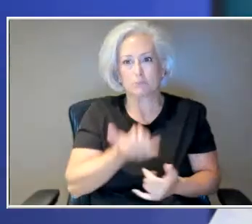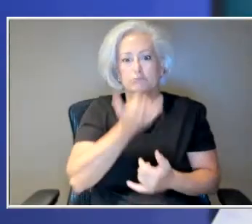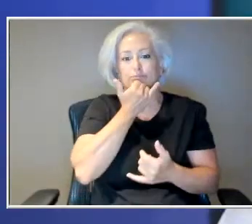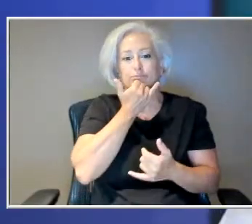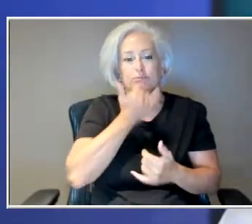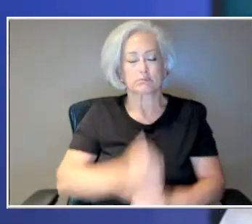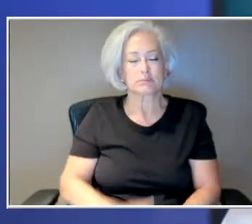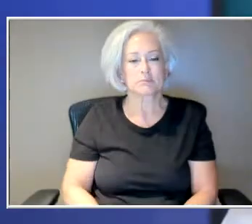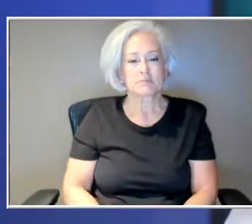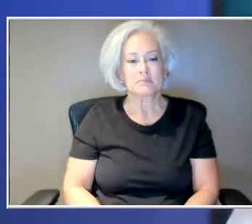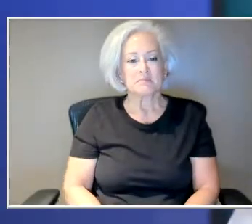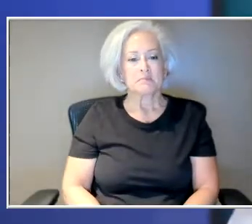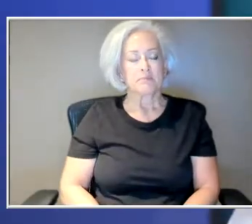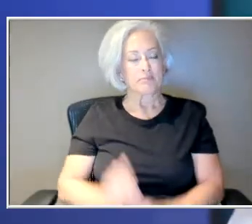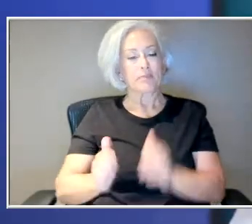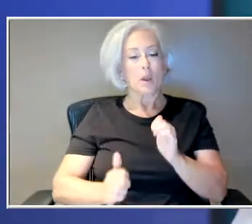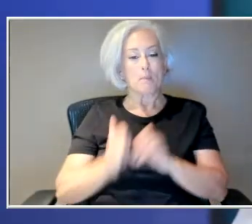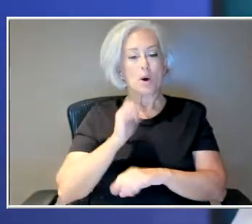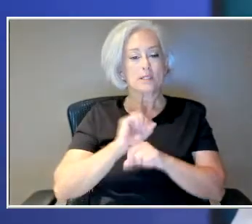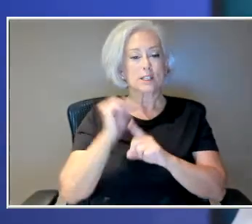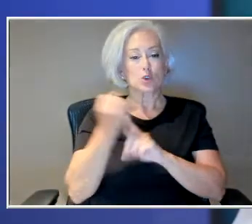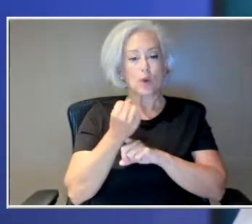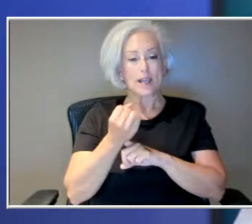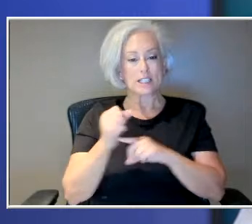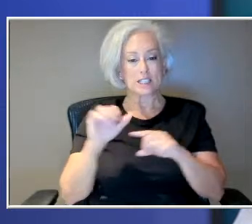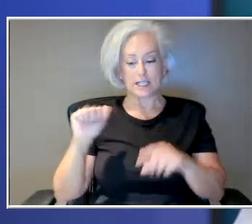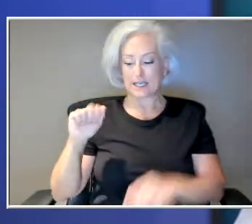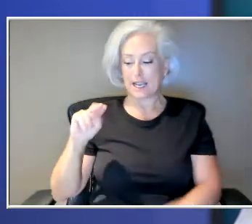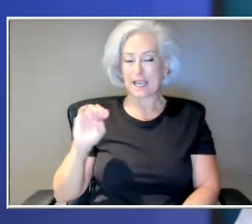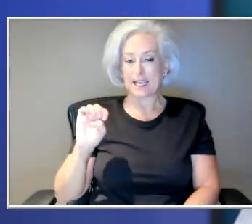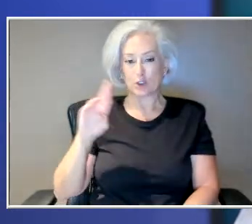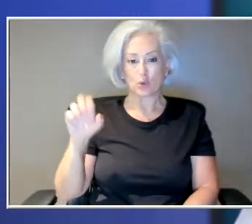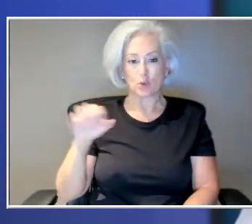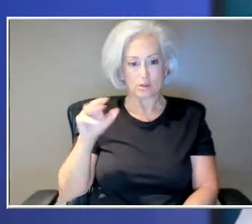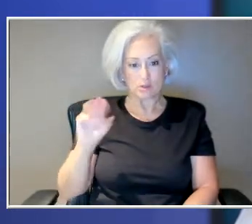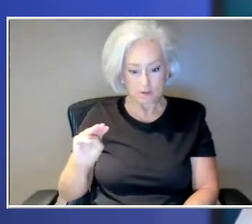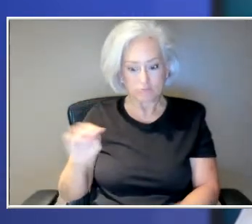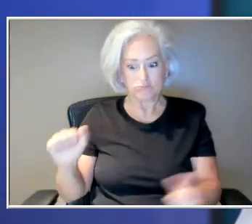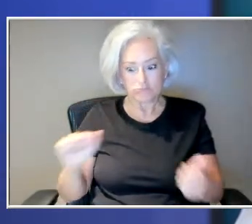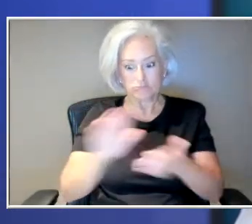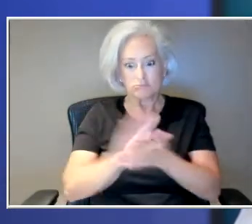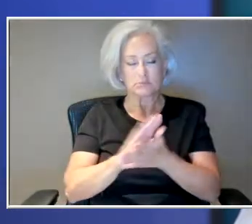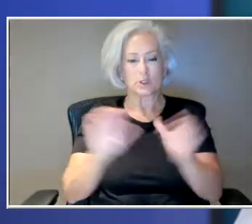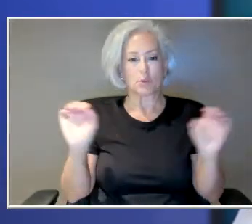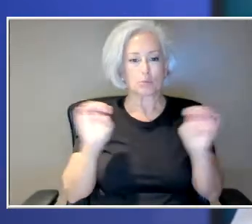most of the cases when an aneurysm is causing an emergency,